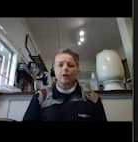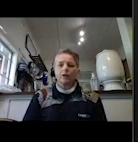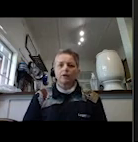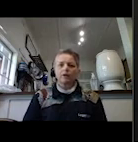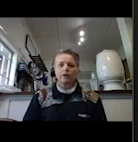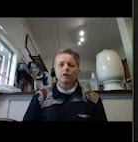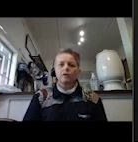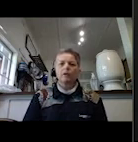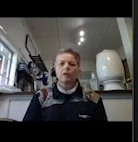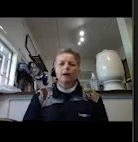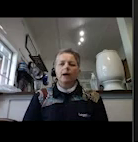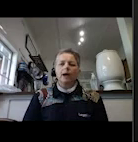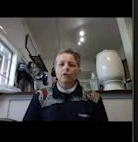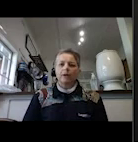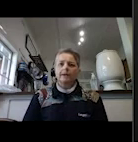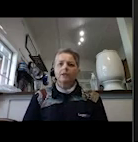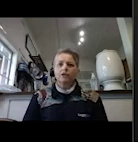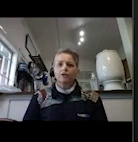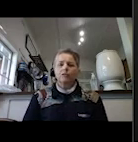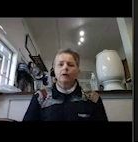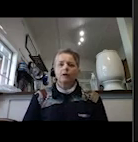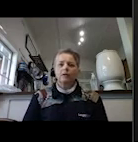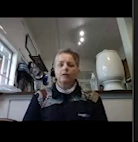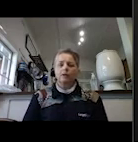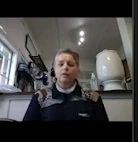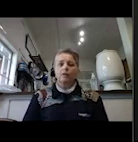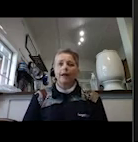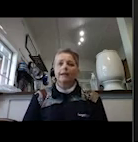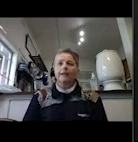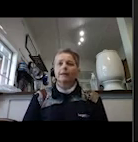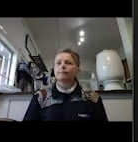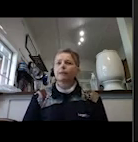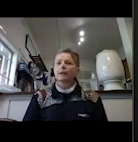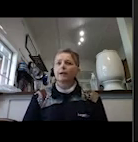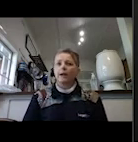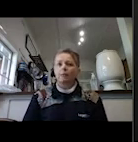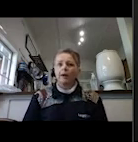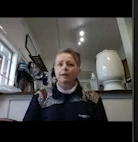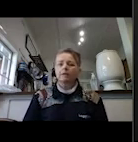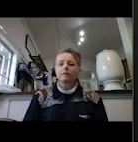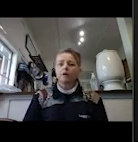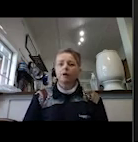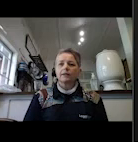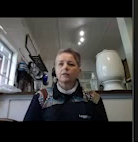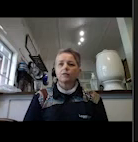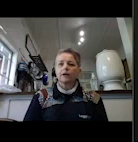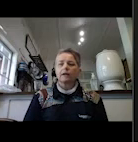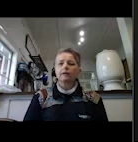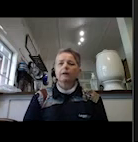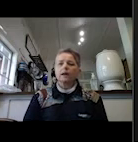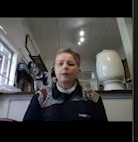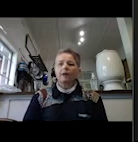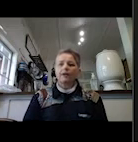was violent to you agrees to the court making an apprehended violence